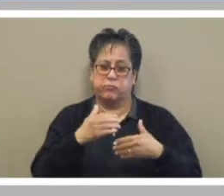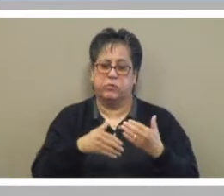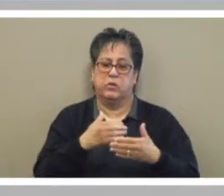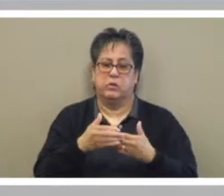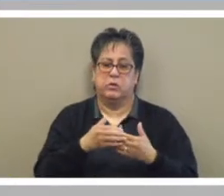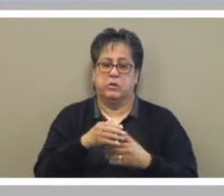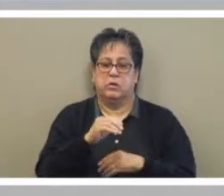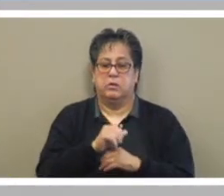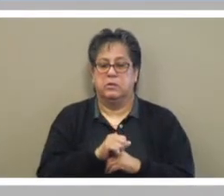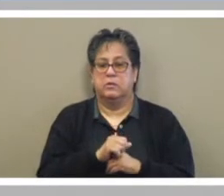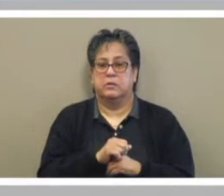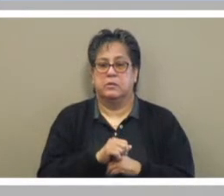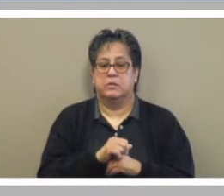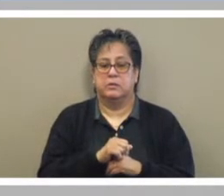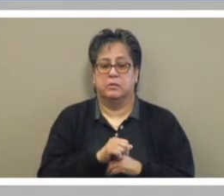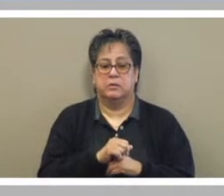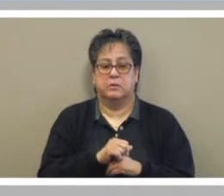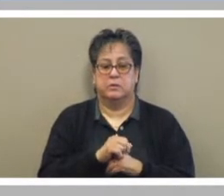it's a multi-year process.